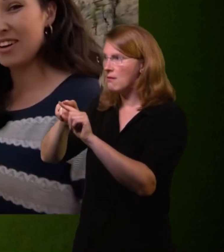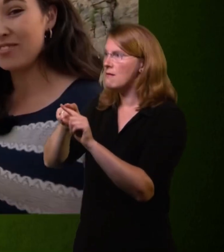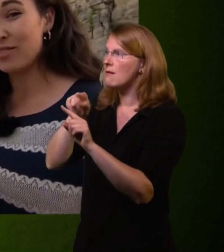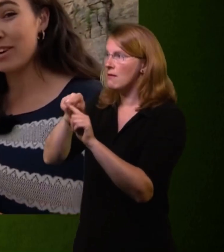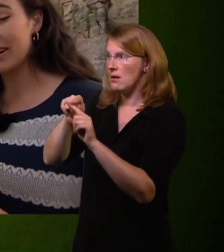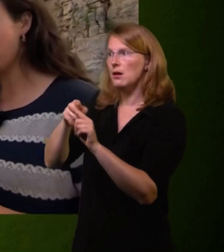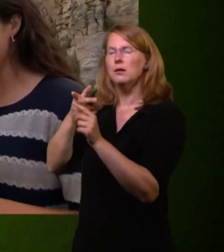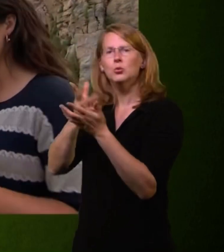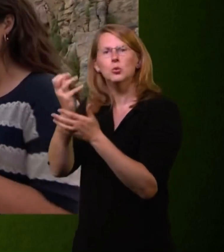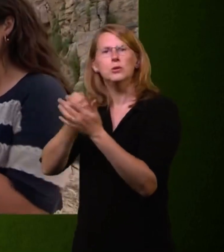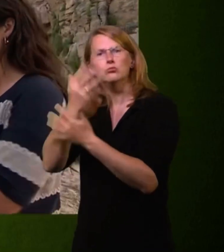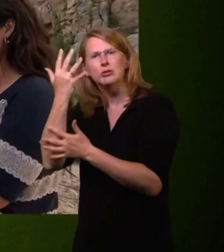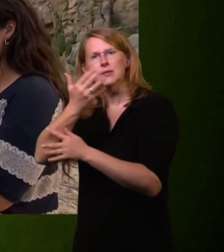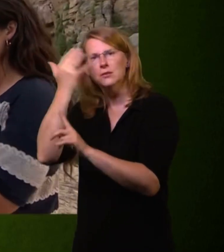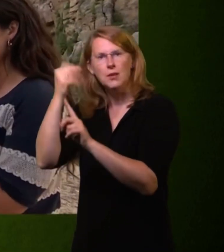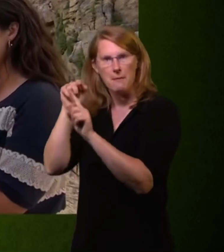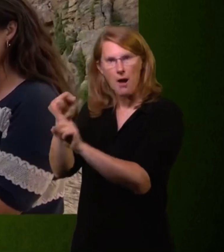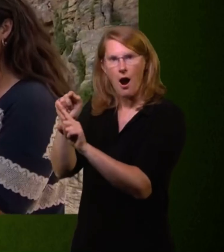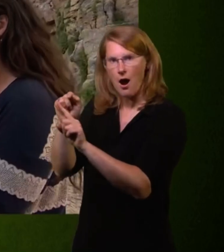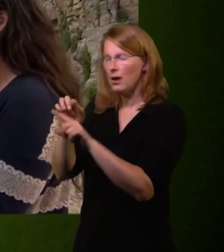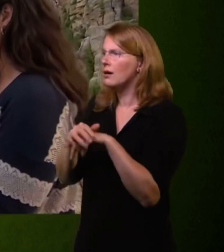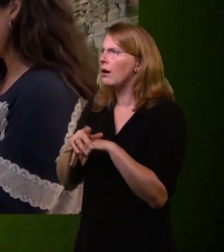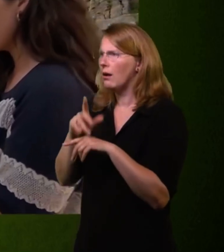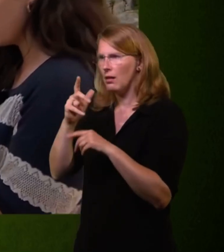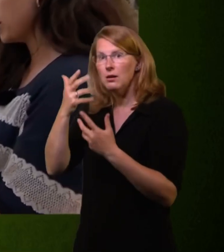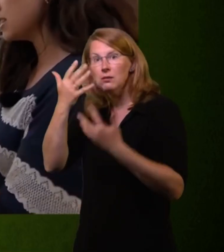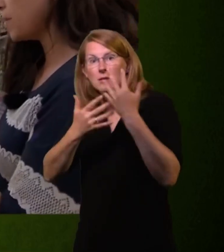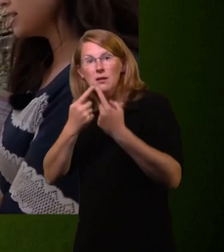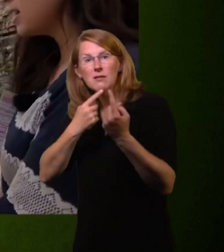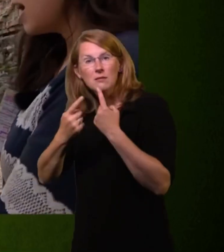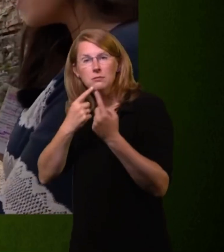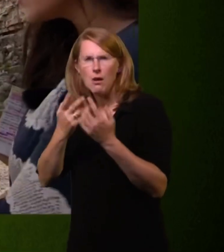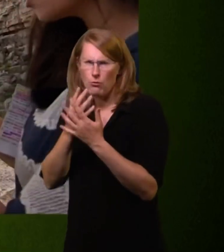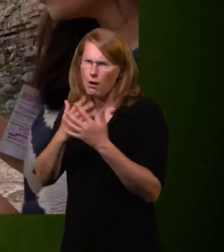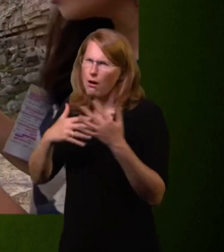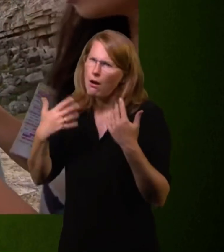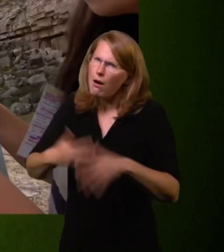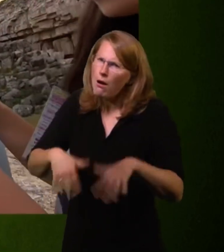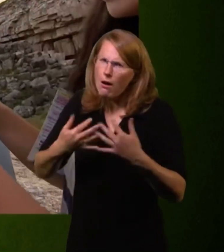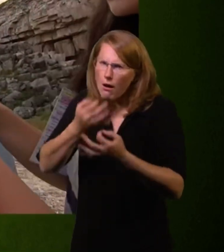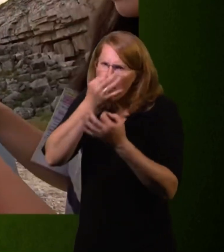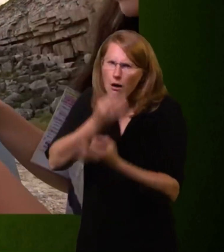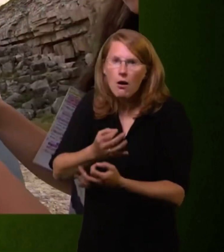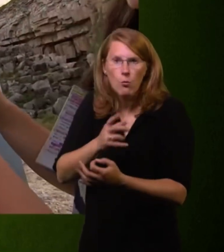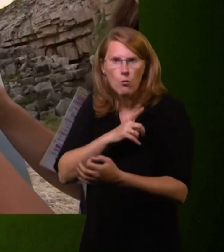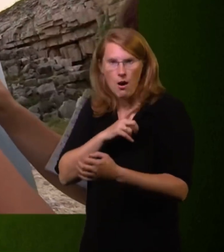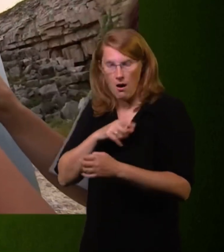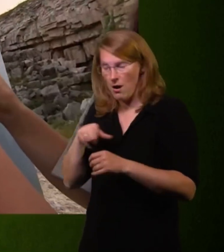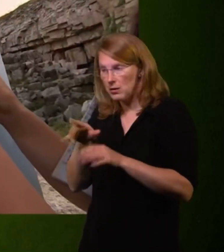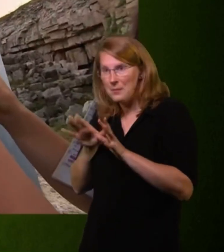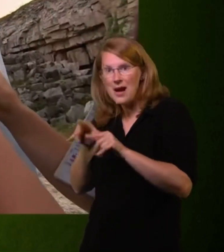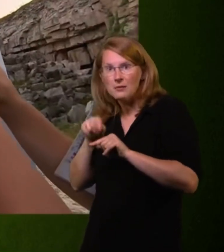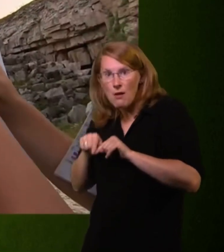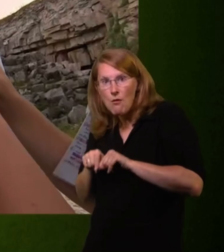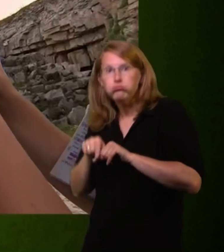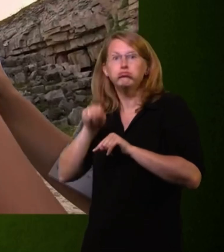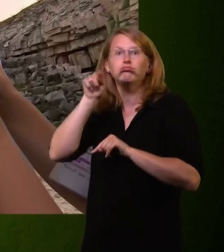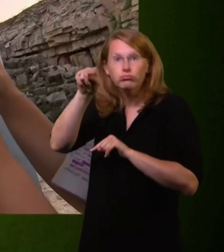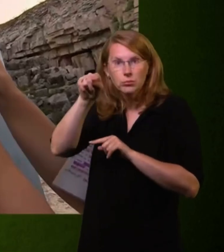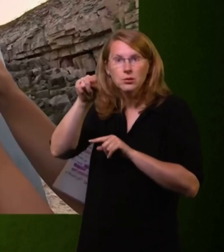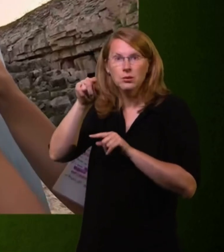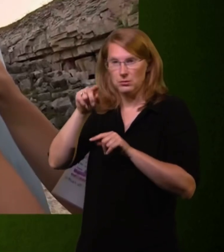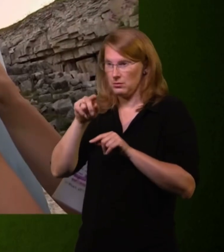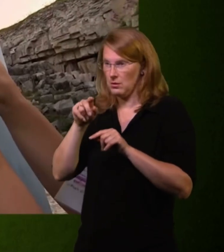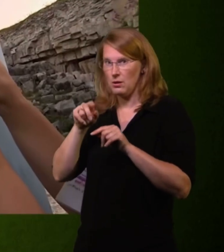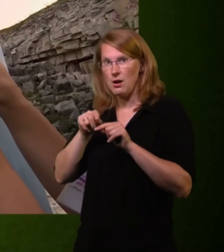bit of data that I find really quite fascinating is they've travelled all the way again up from Winspit, and they've gone all the way 12 kilometres over to Brownsea